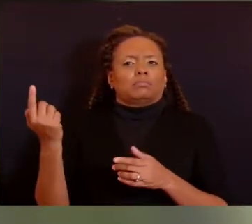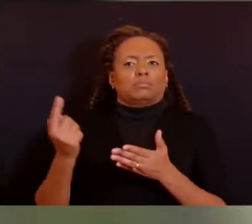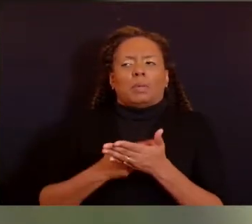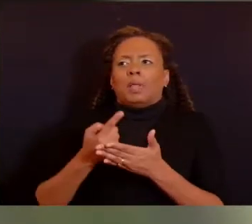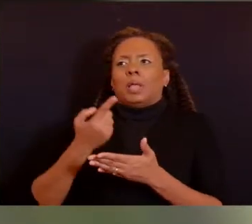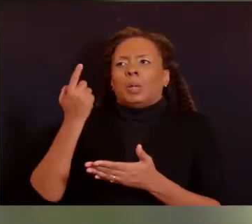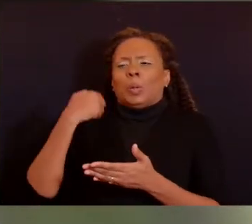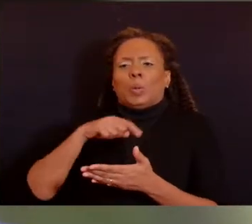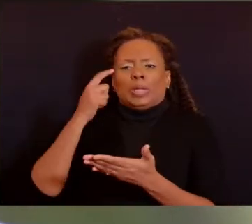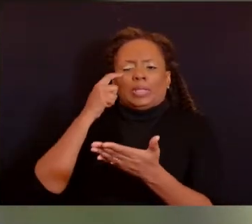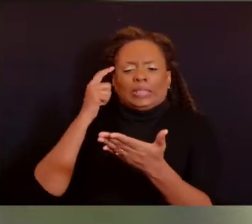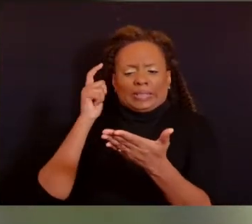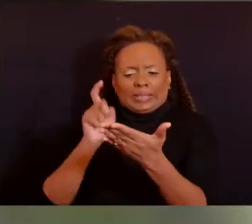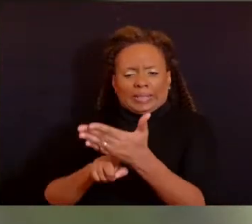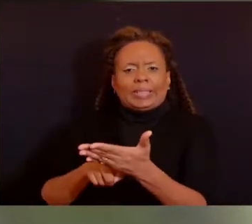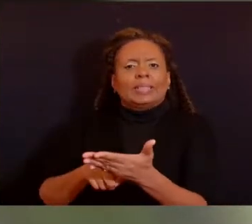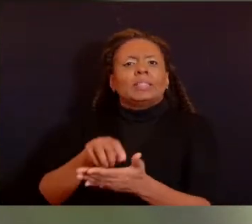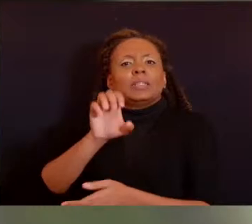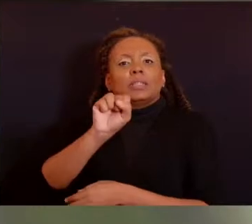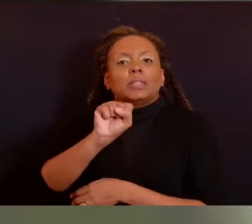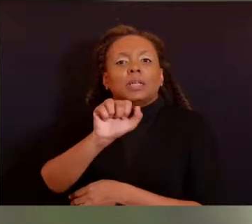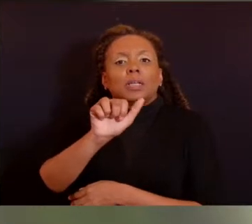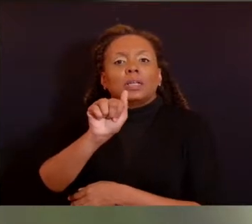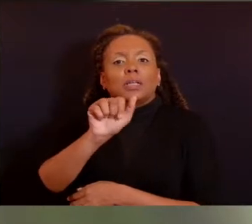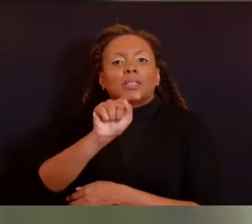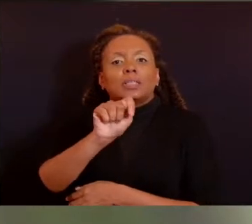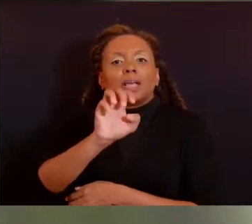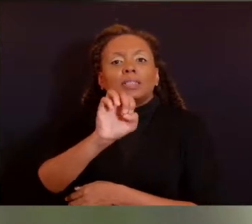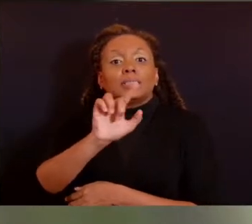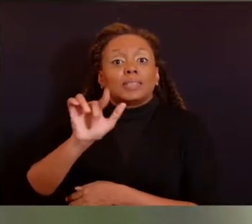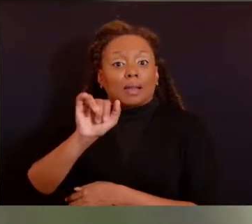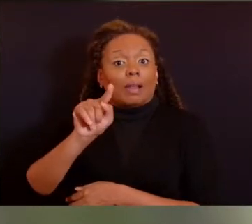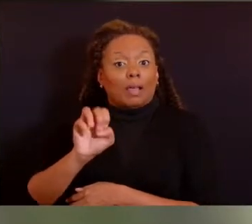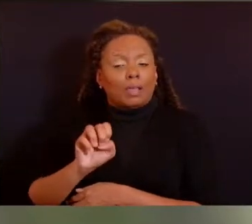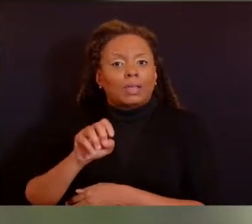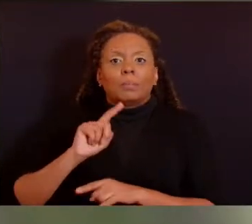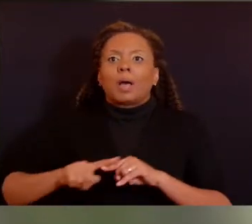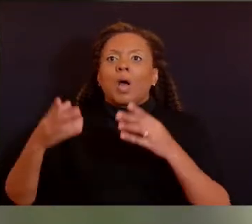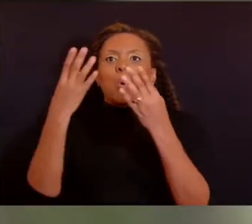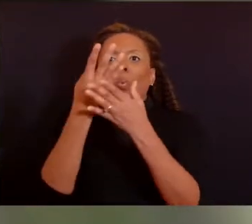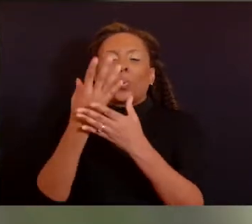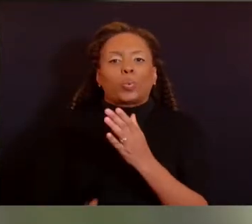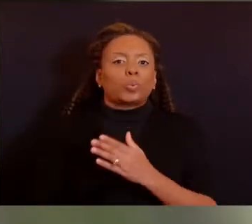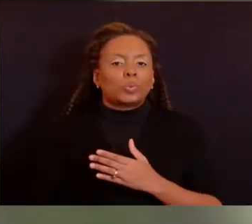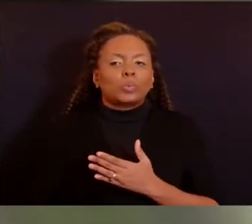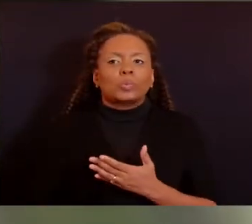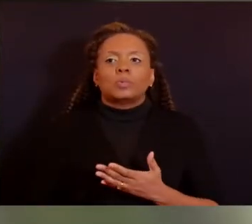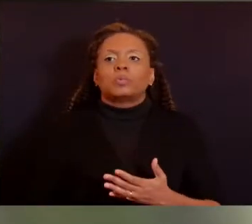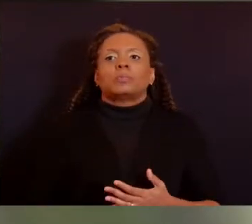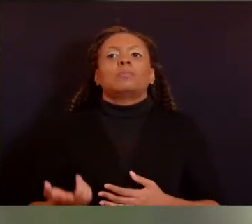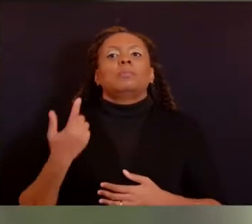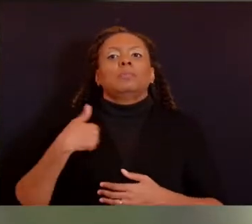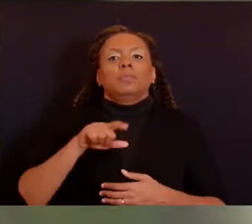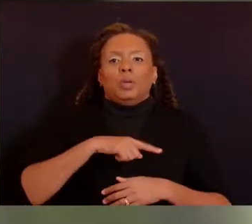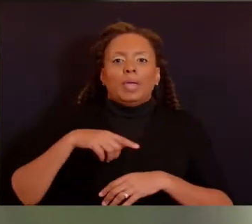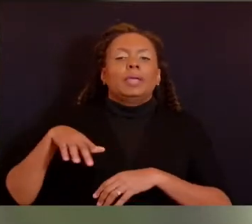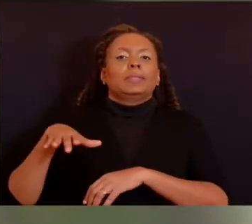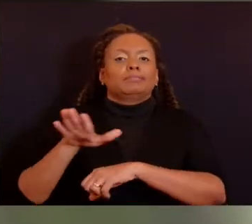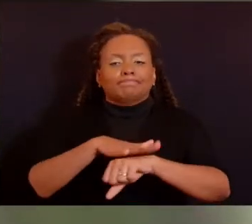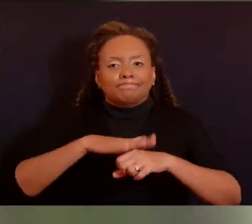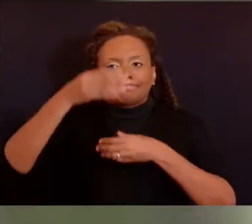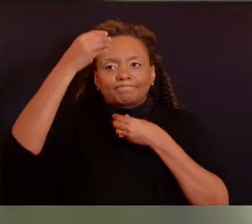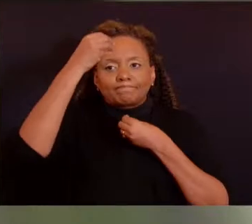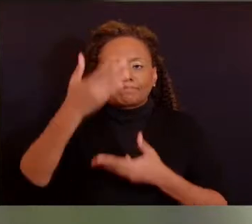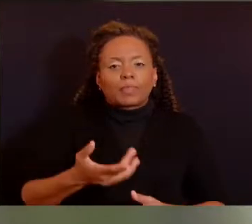disappear. And so we did issue the warning when the feature was just about 25 kilometers off our east coast